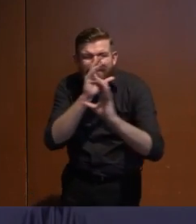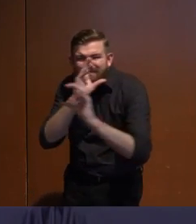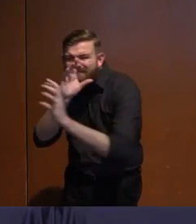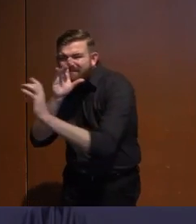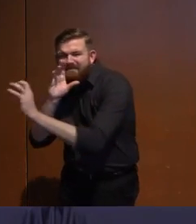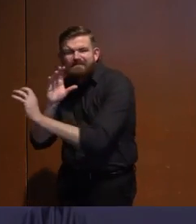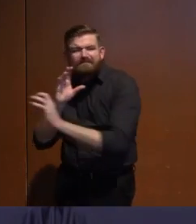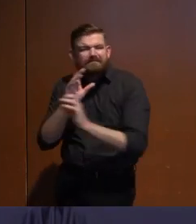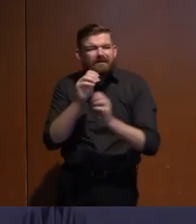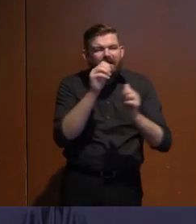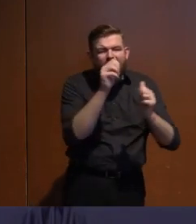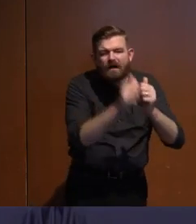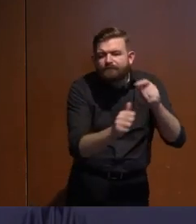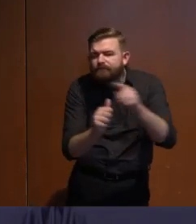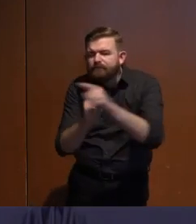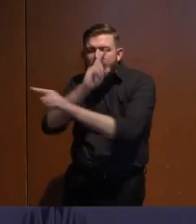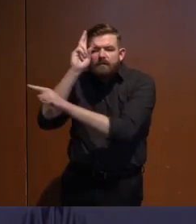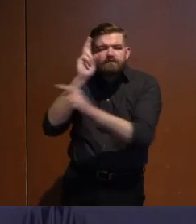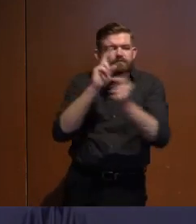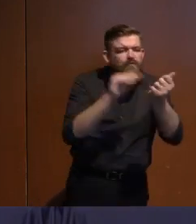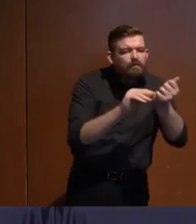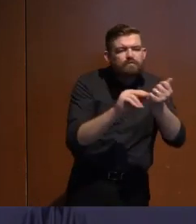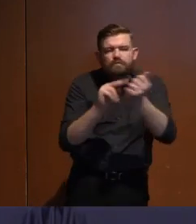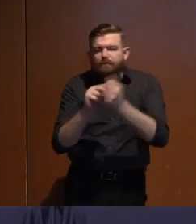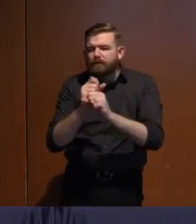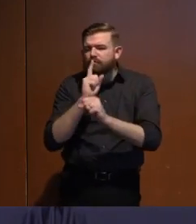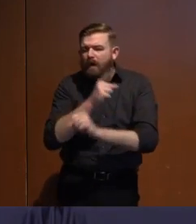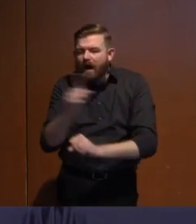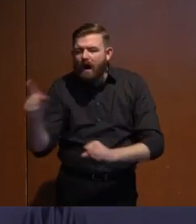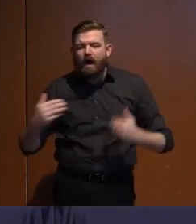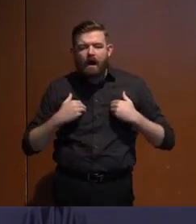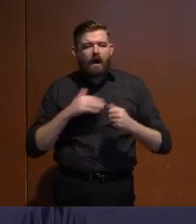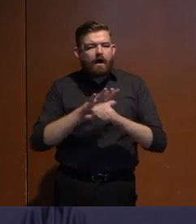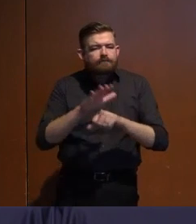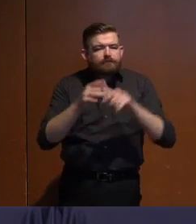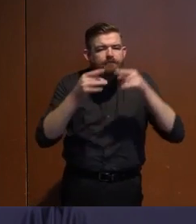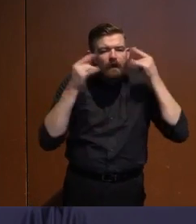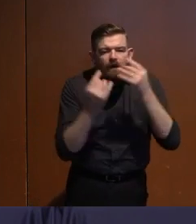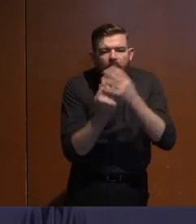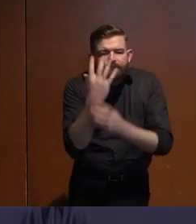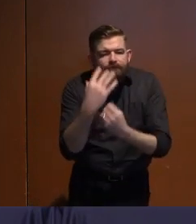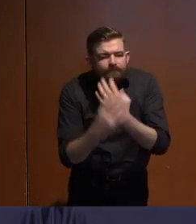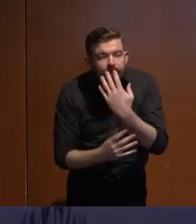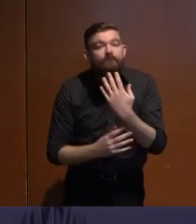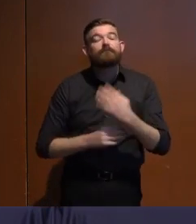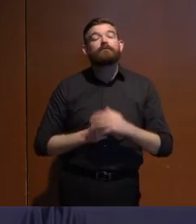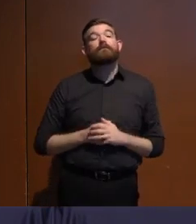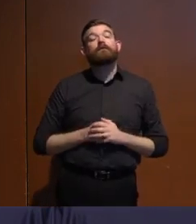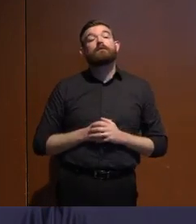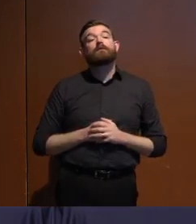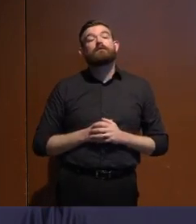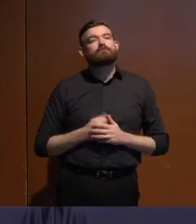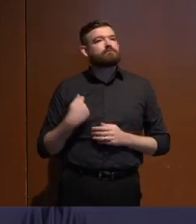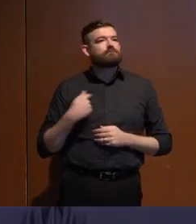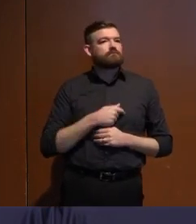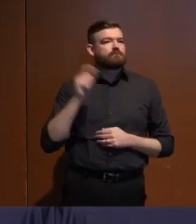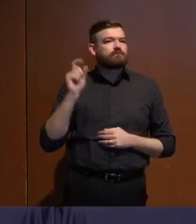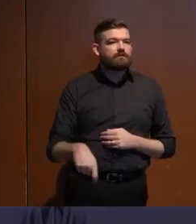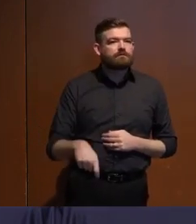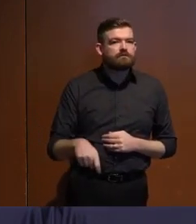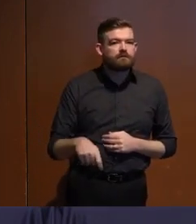need. But until we know we all have that which we need to pull together to